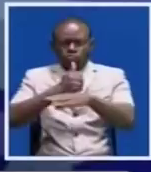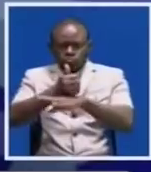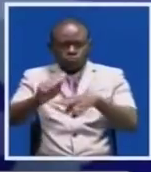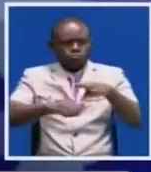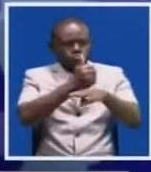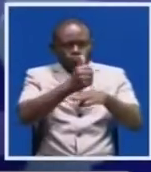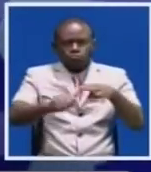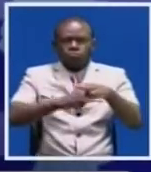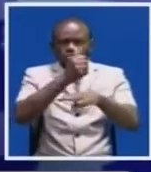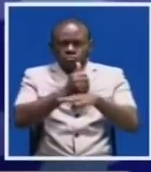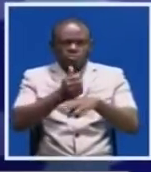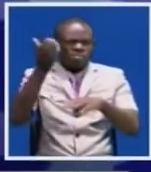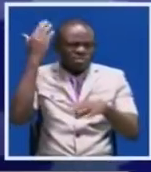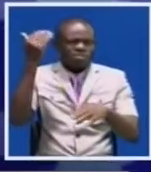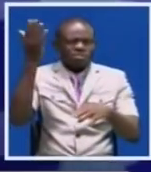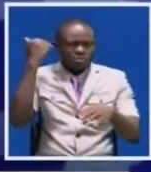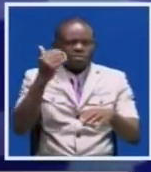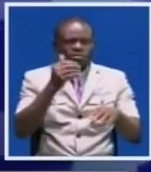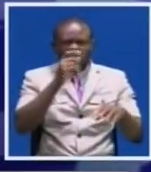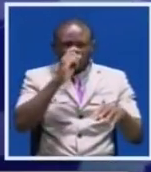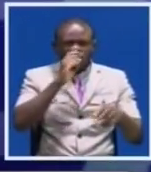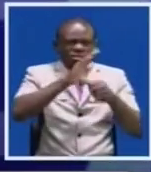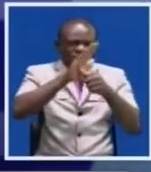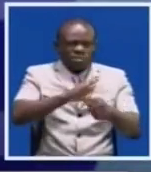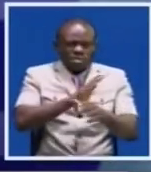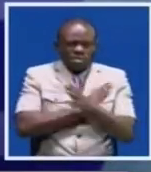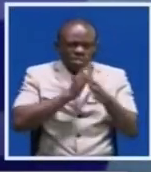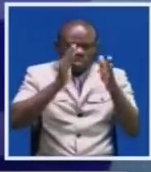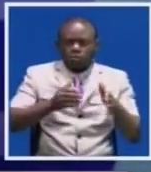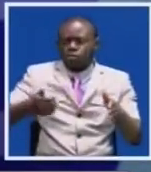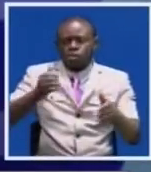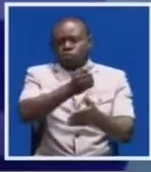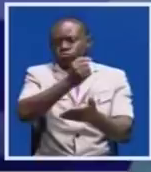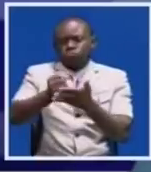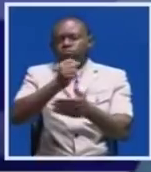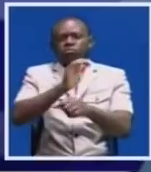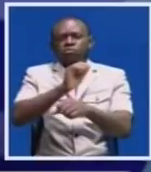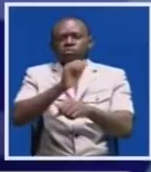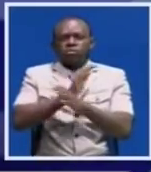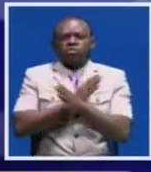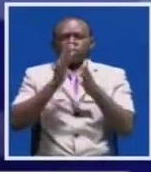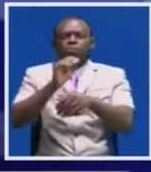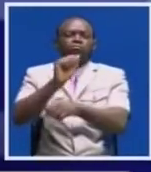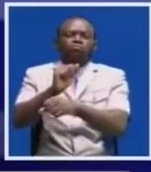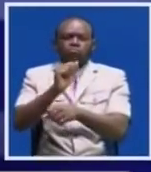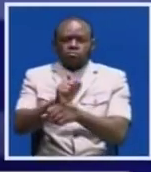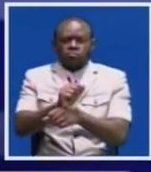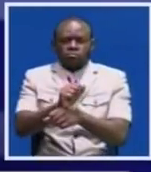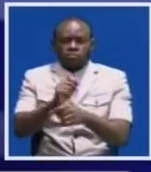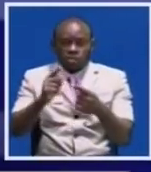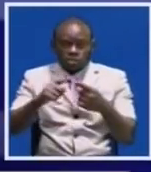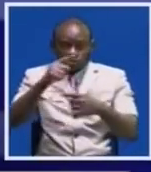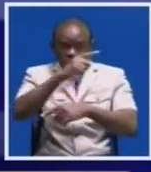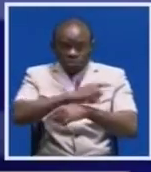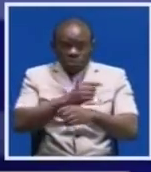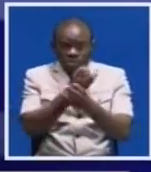was rife in the country. The awards were presented by President Lungu during the investiture ceremony at State House today.